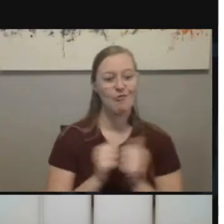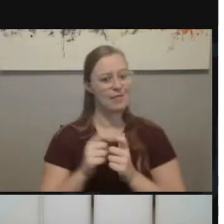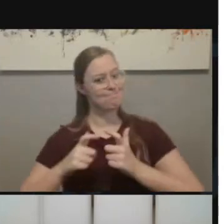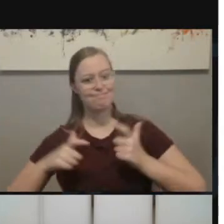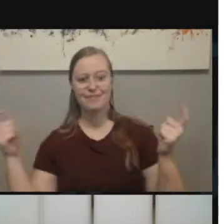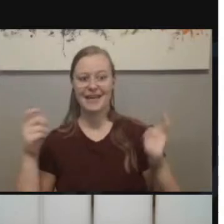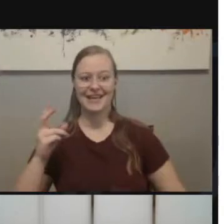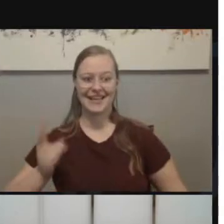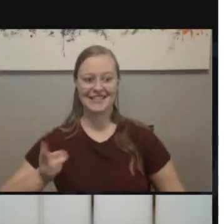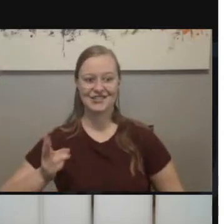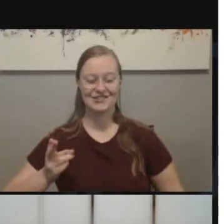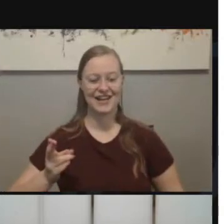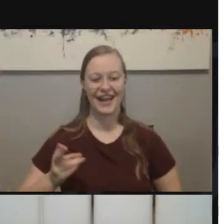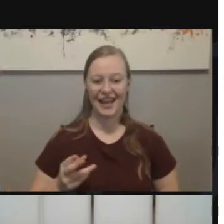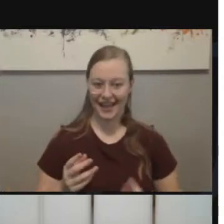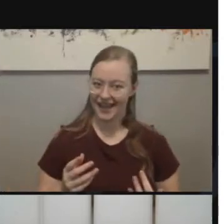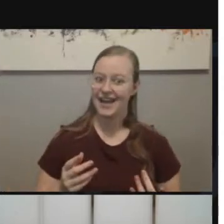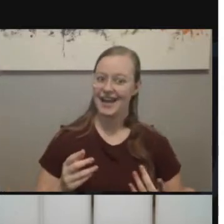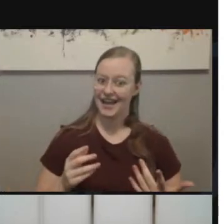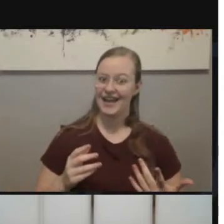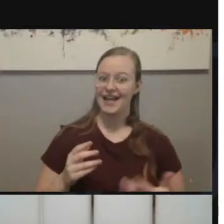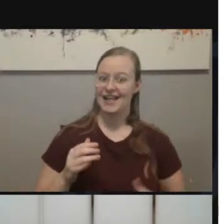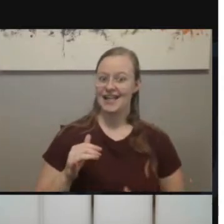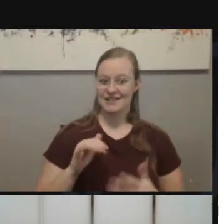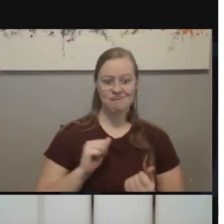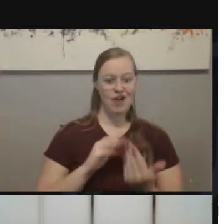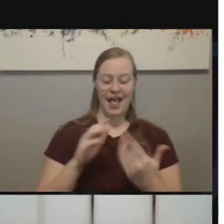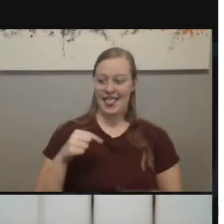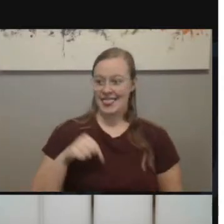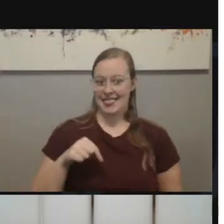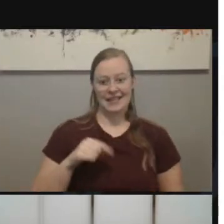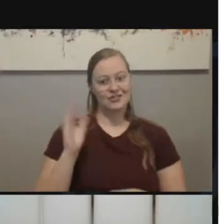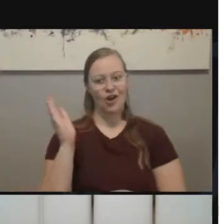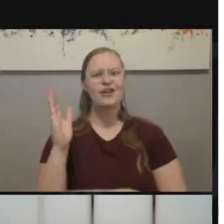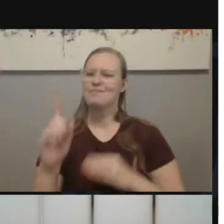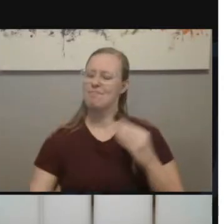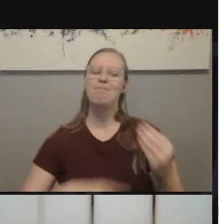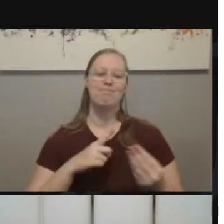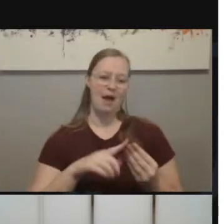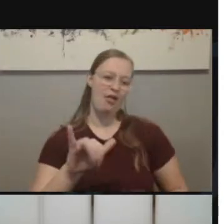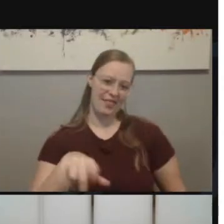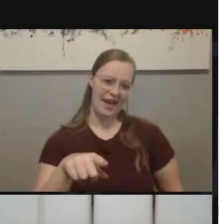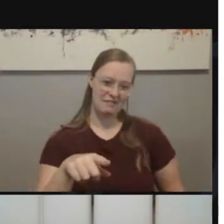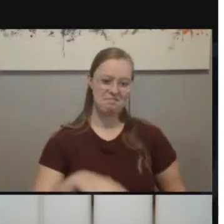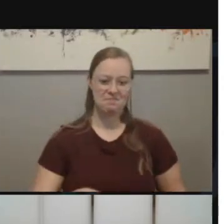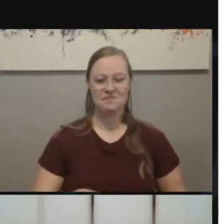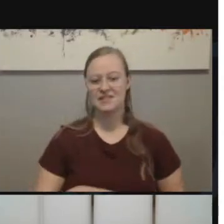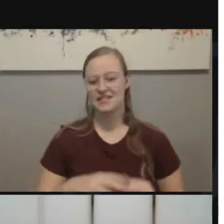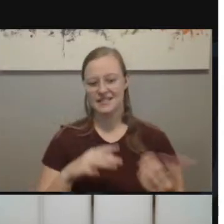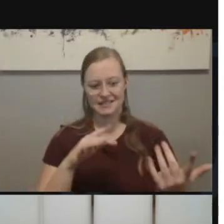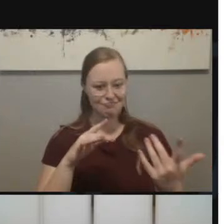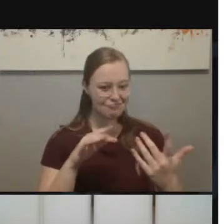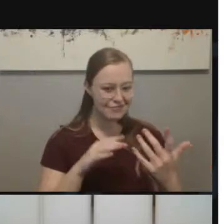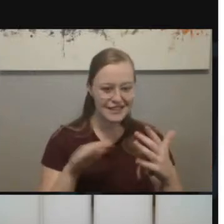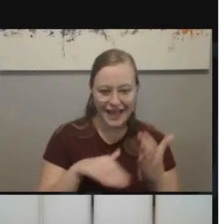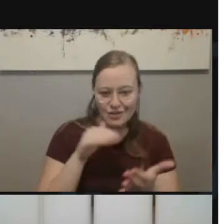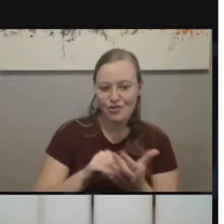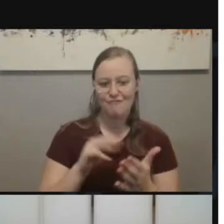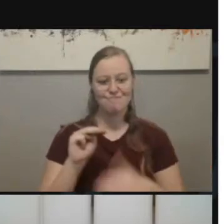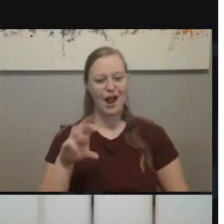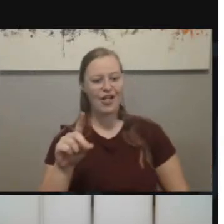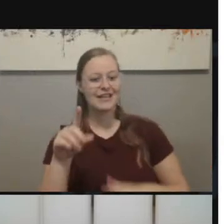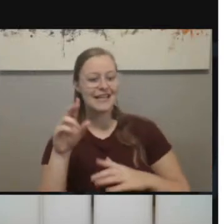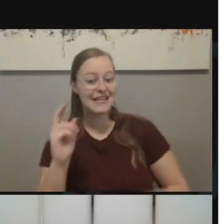history. In a way, this talk is all about that, about the centrality of Maryland history,